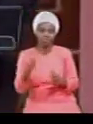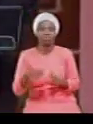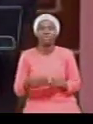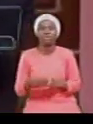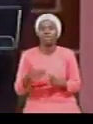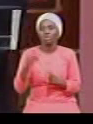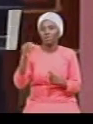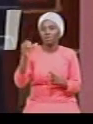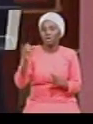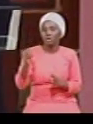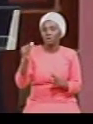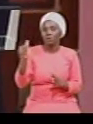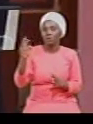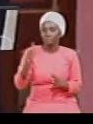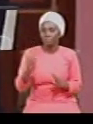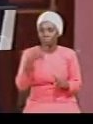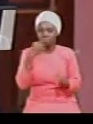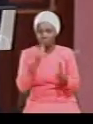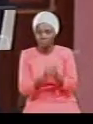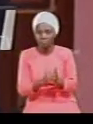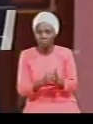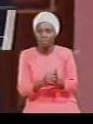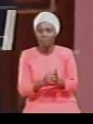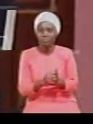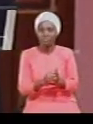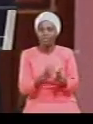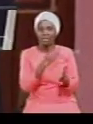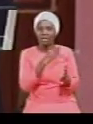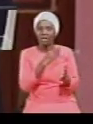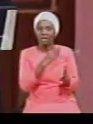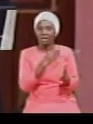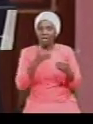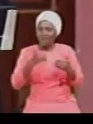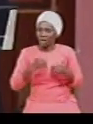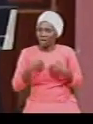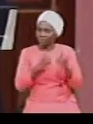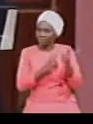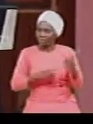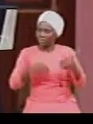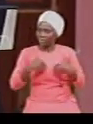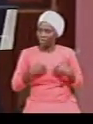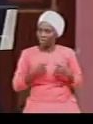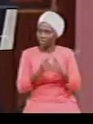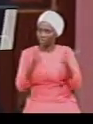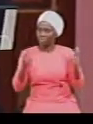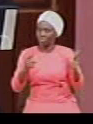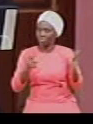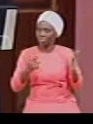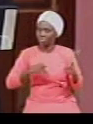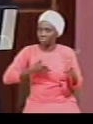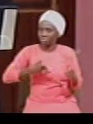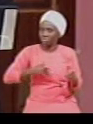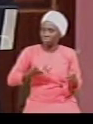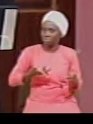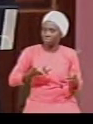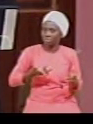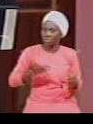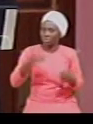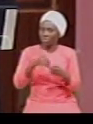said, as the Lord has great delight in burnt offerings